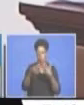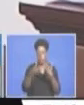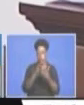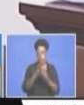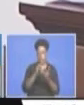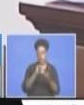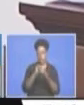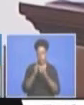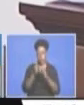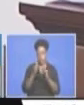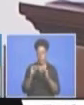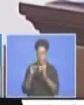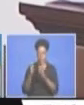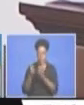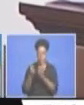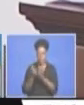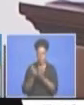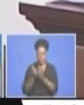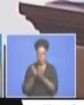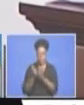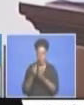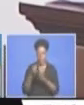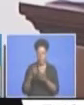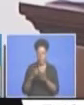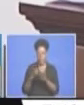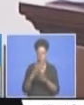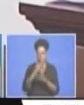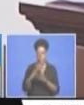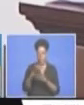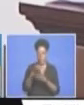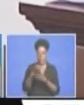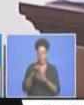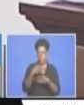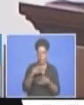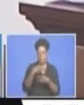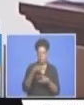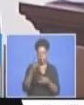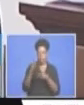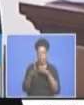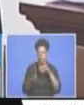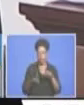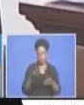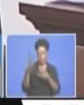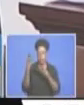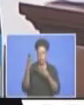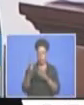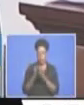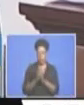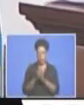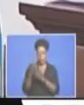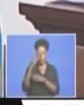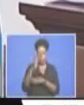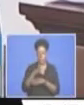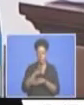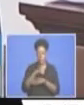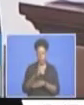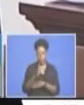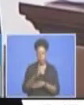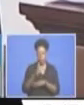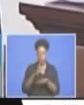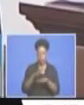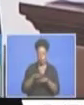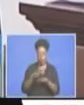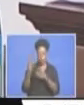entities as the government sees fit in the best interest of the people of the Bahamas. Mr. Speaker, I look forward to entertaining a courtesy call